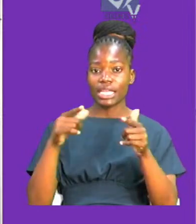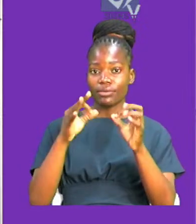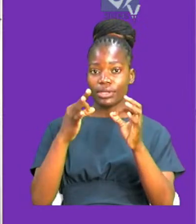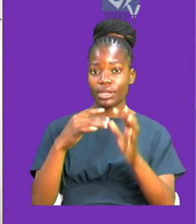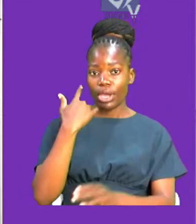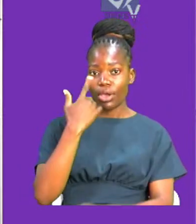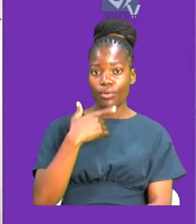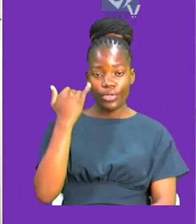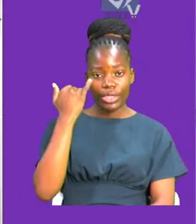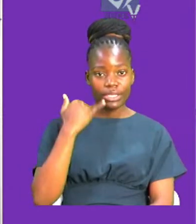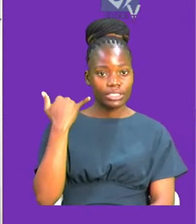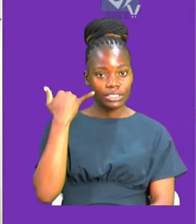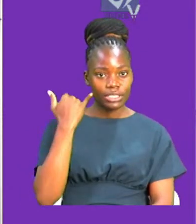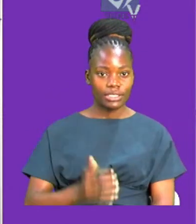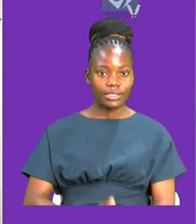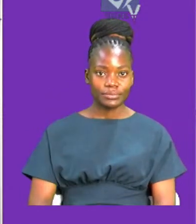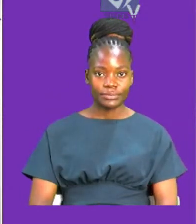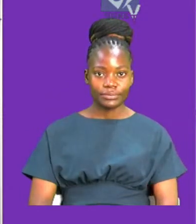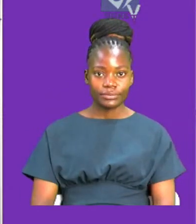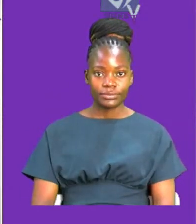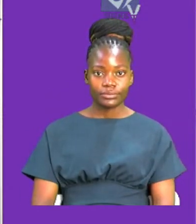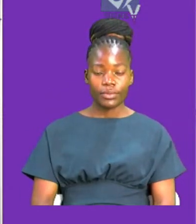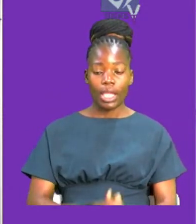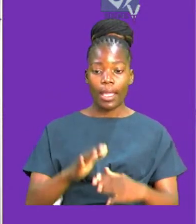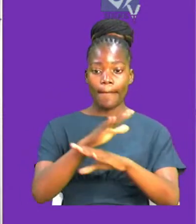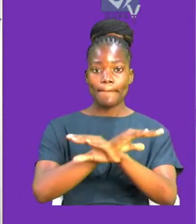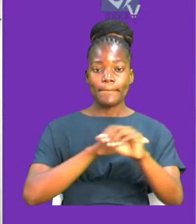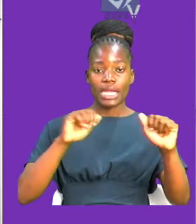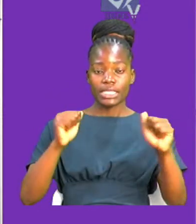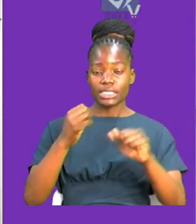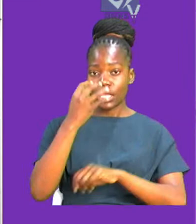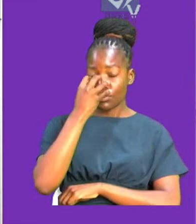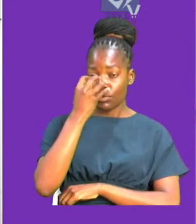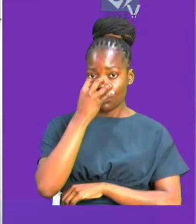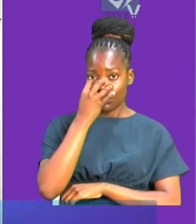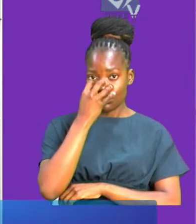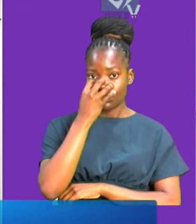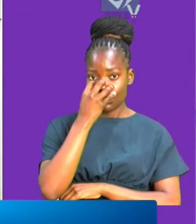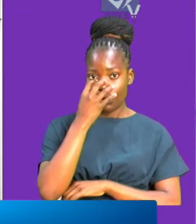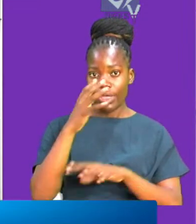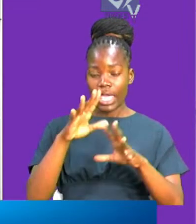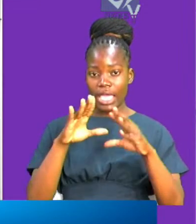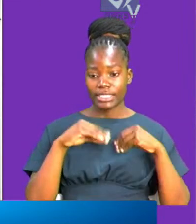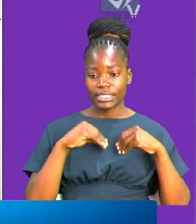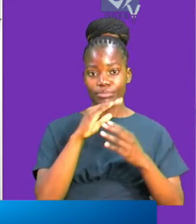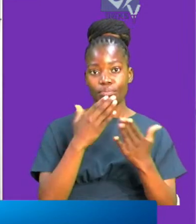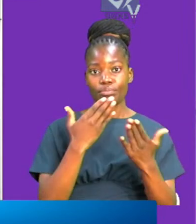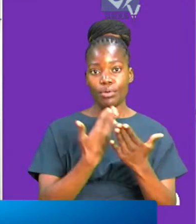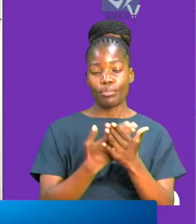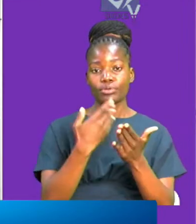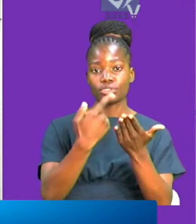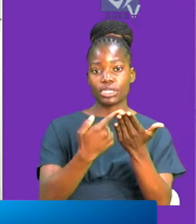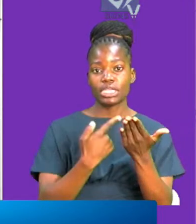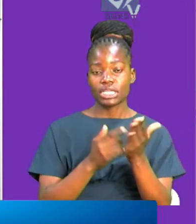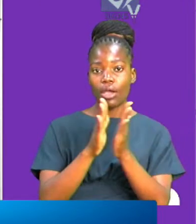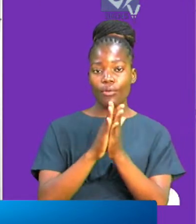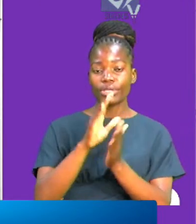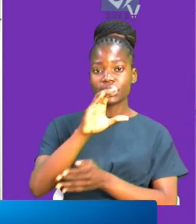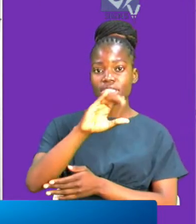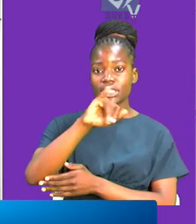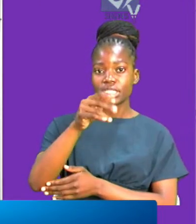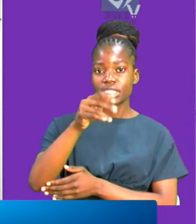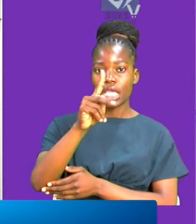is Jedida Wafula. And President William Ruto welcomes proposed talks with CJ